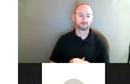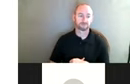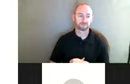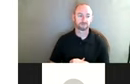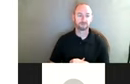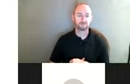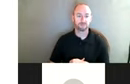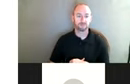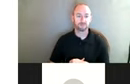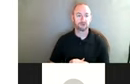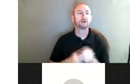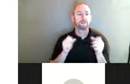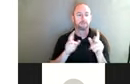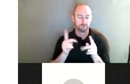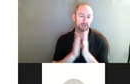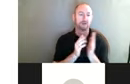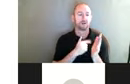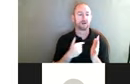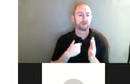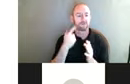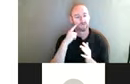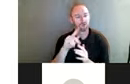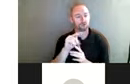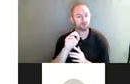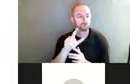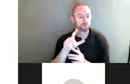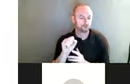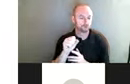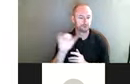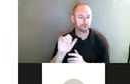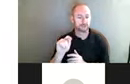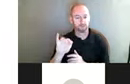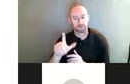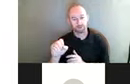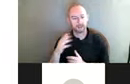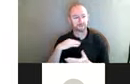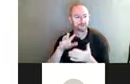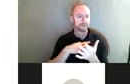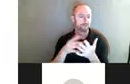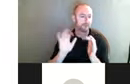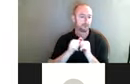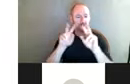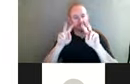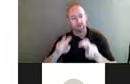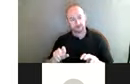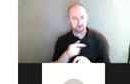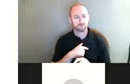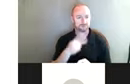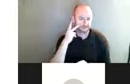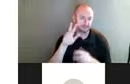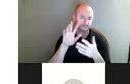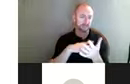This is a really common request that we get for analytics tools like Tableau. You know, I have a table of data, how can I analyze it? And we see tables like